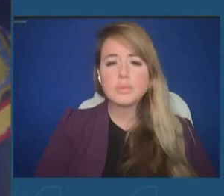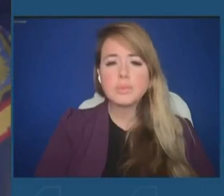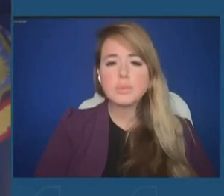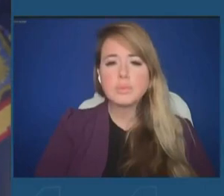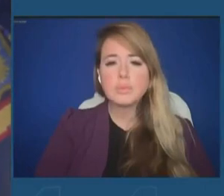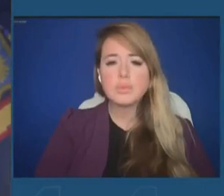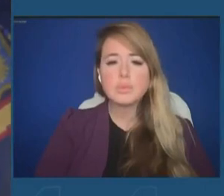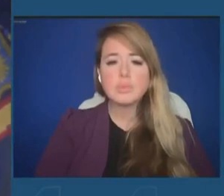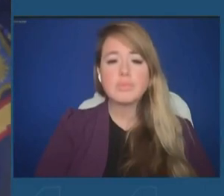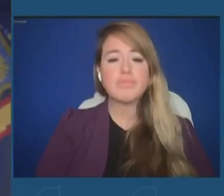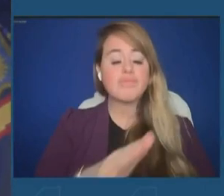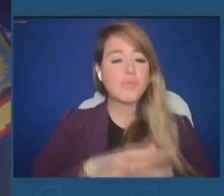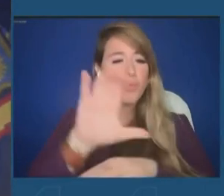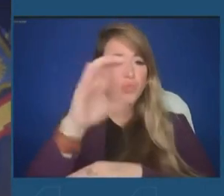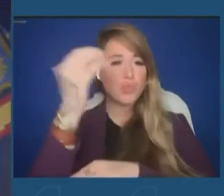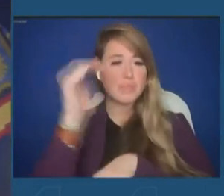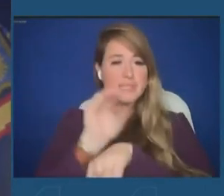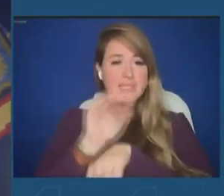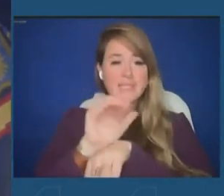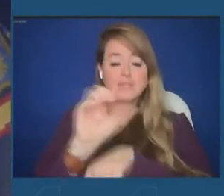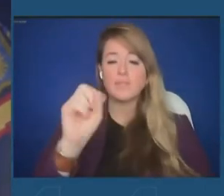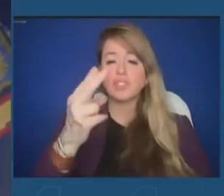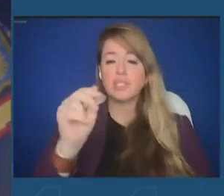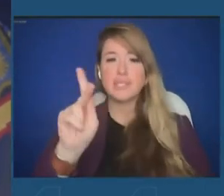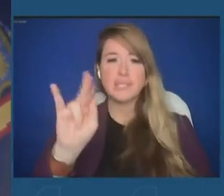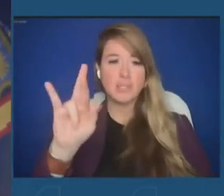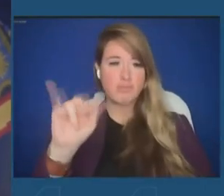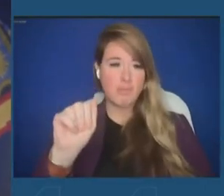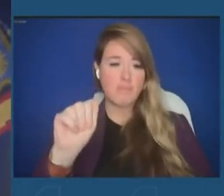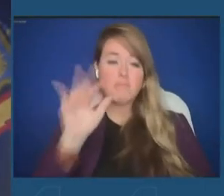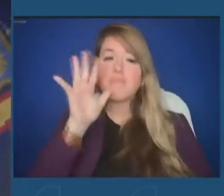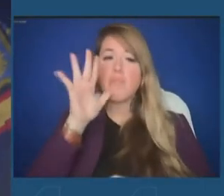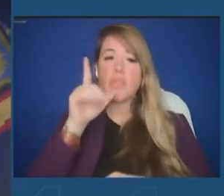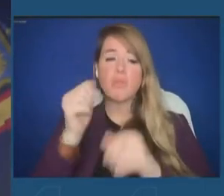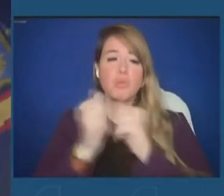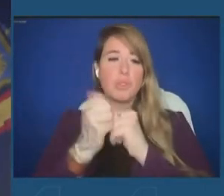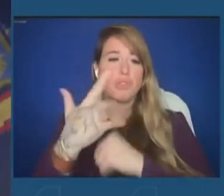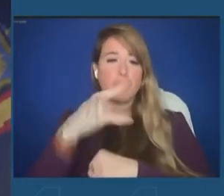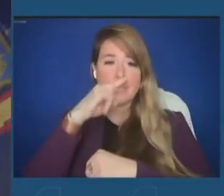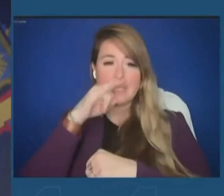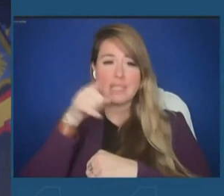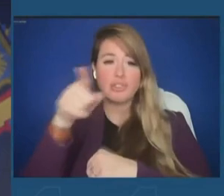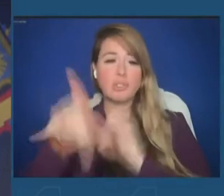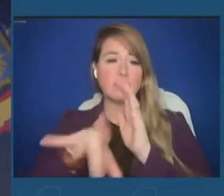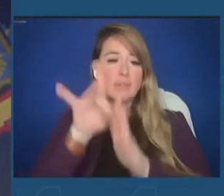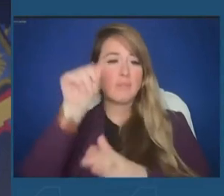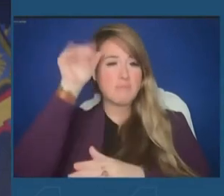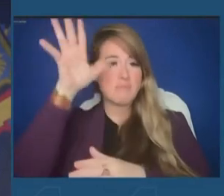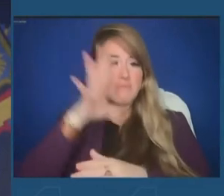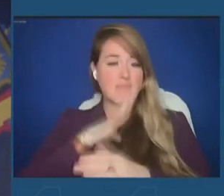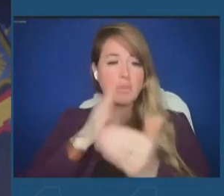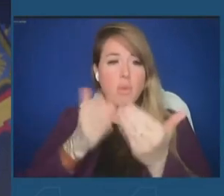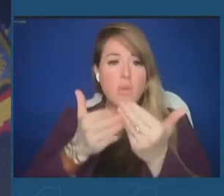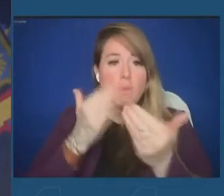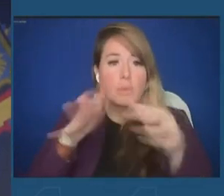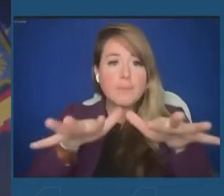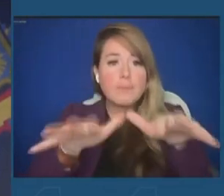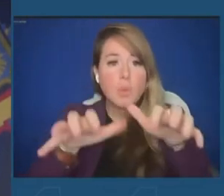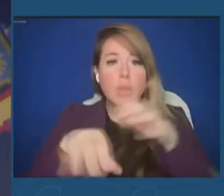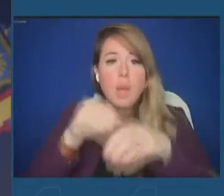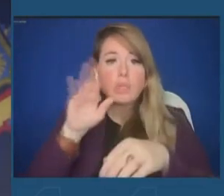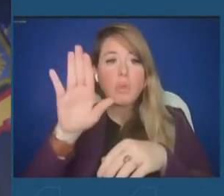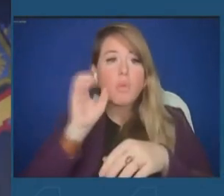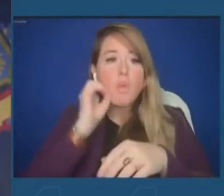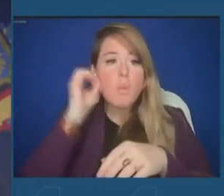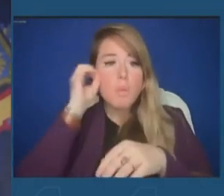On Christmas Eve, Shakira is a mom of three. She discovered a man nearly frozen outside her residence after